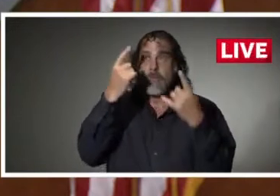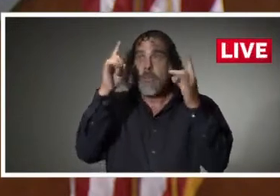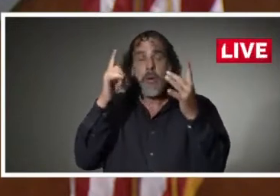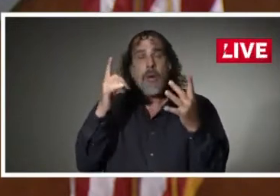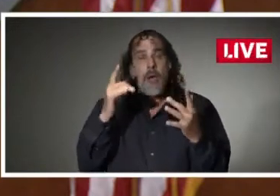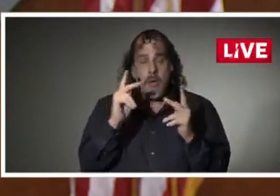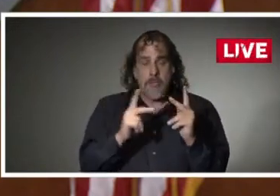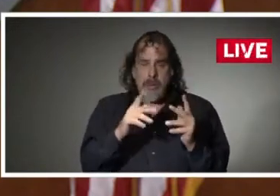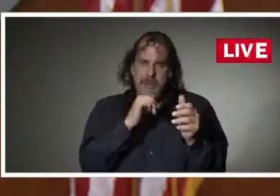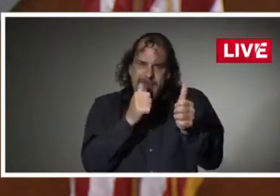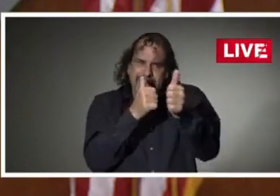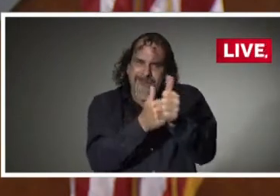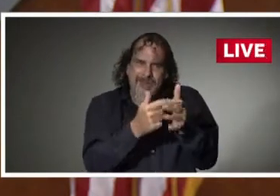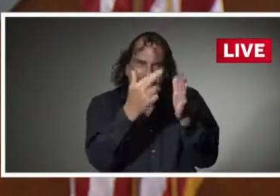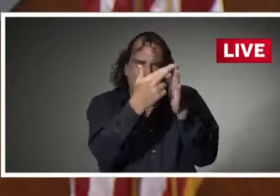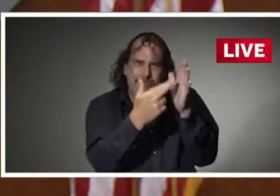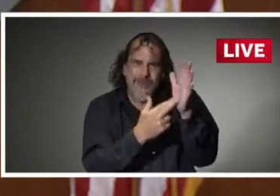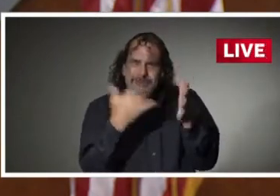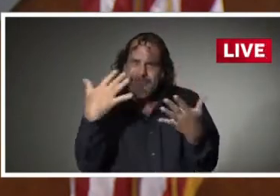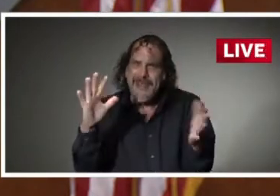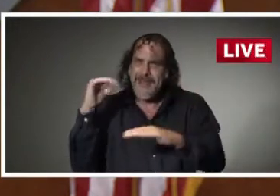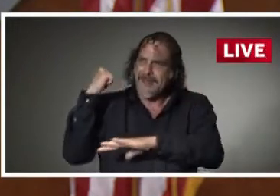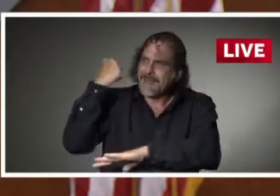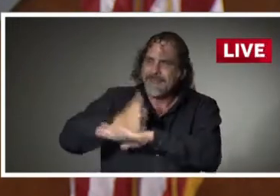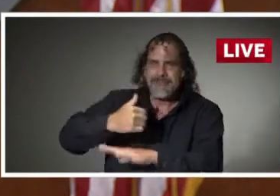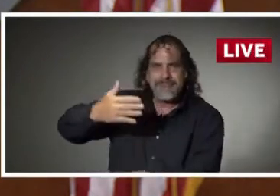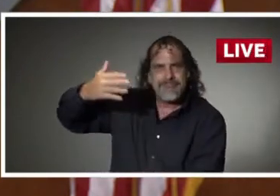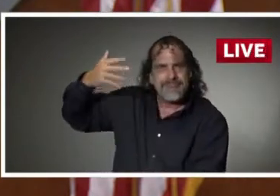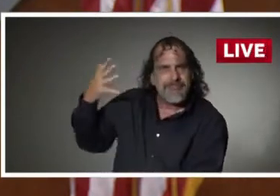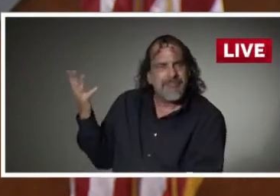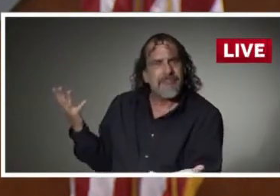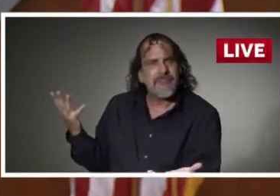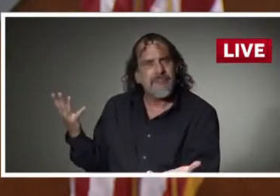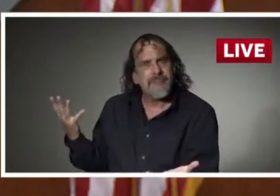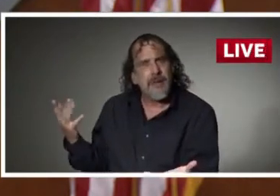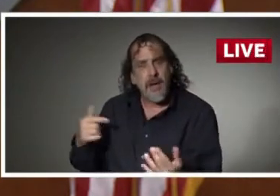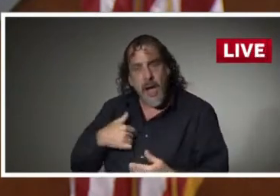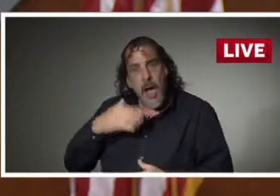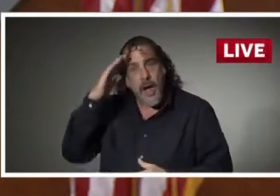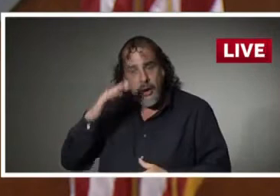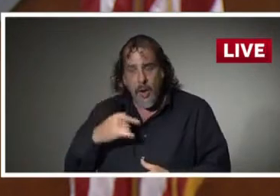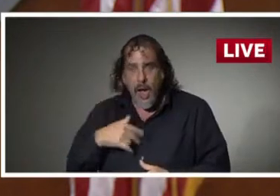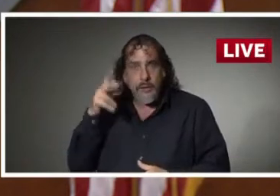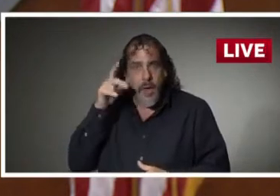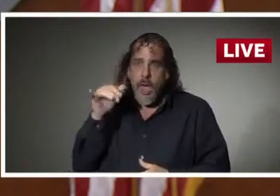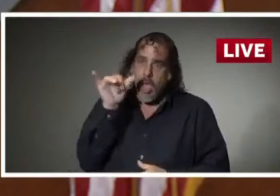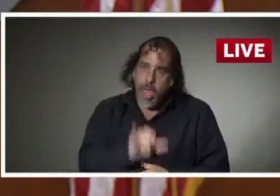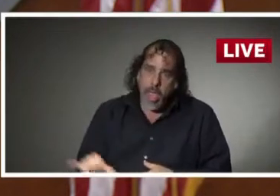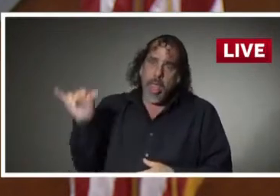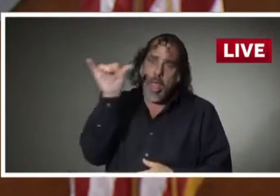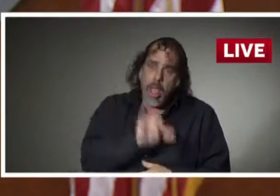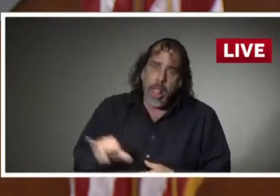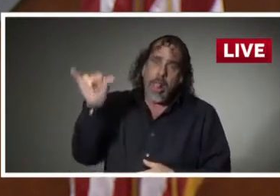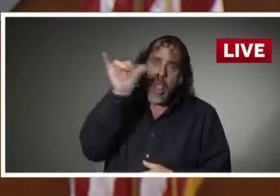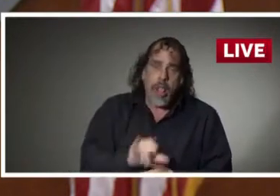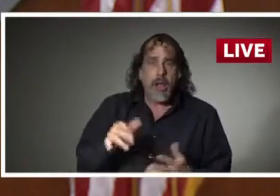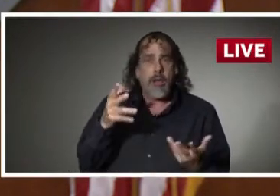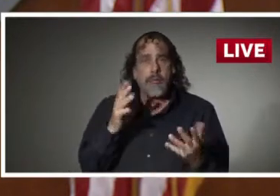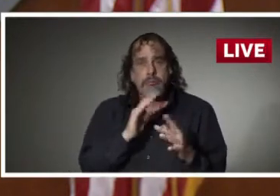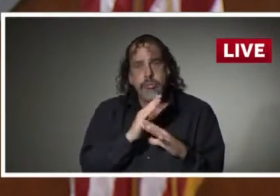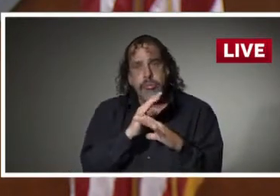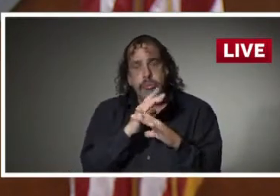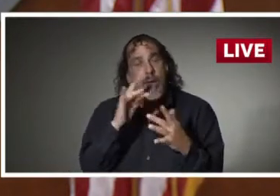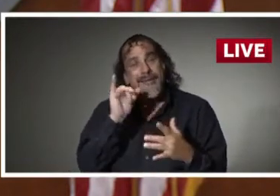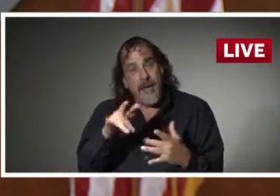the rules that are in place. I know that I sound like a broken record. Nothing